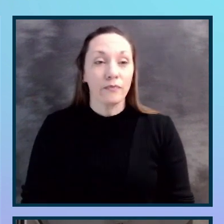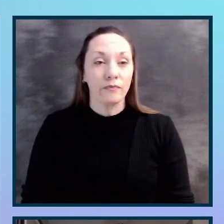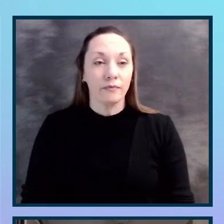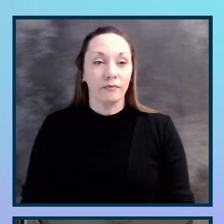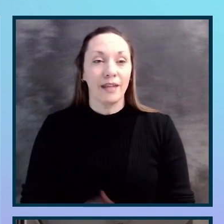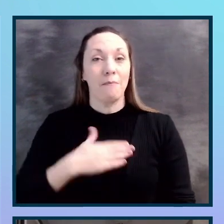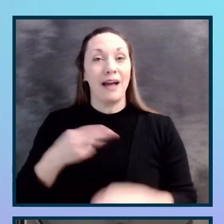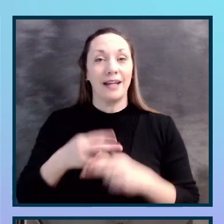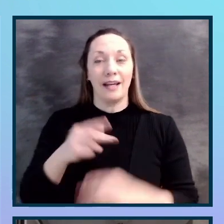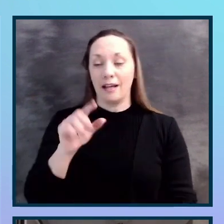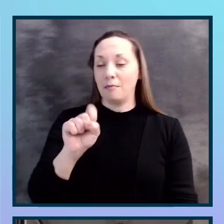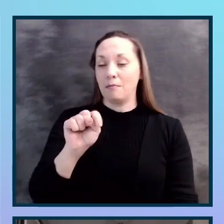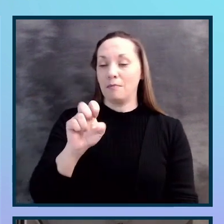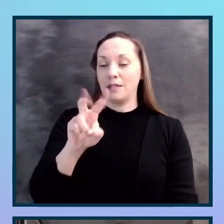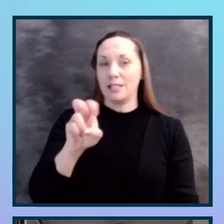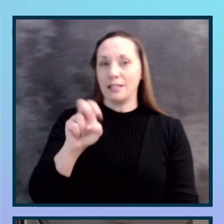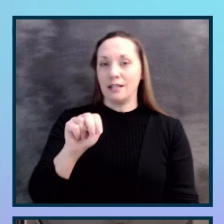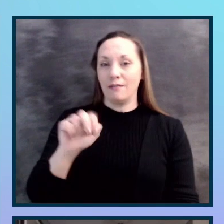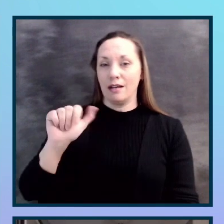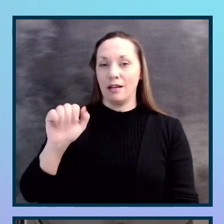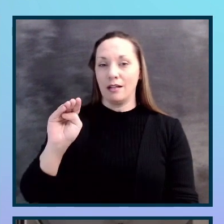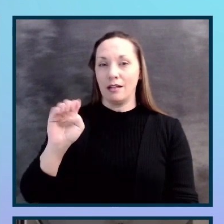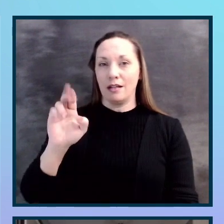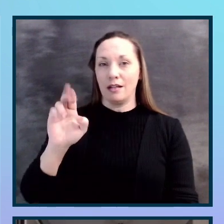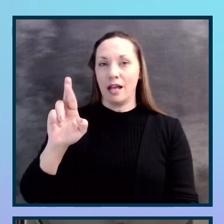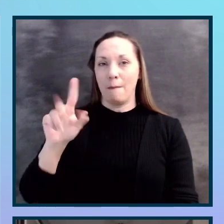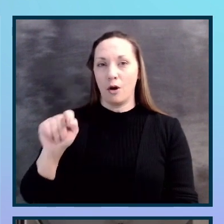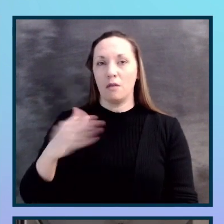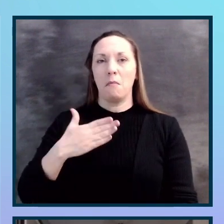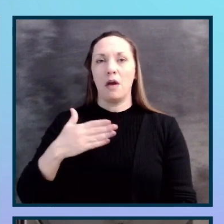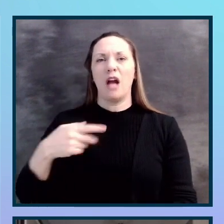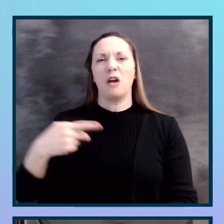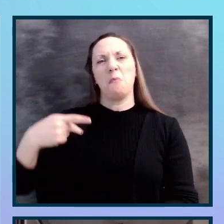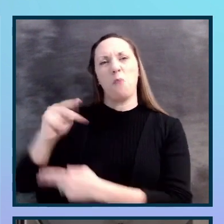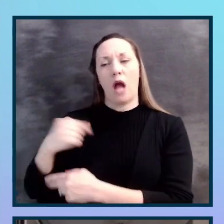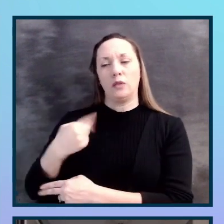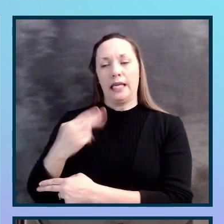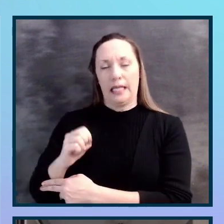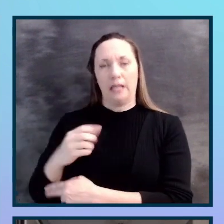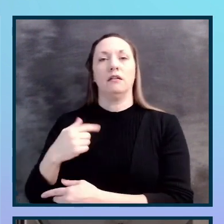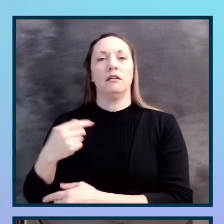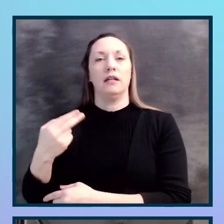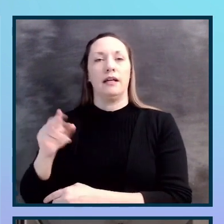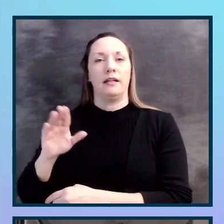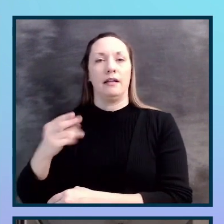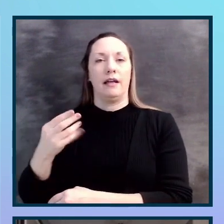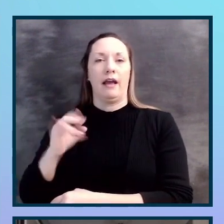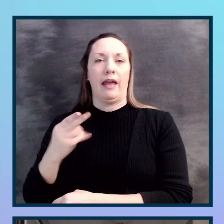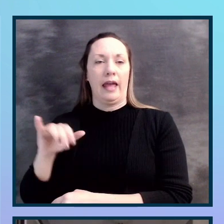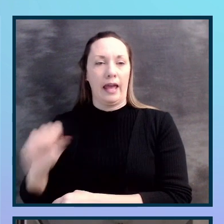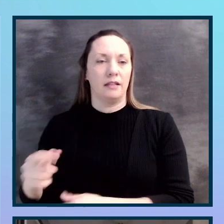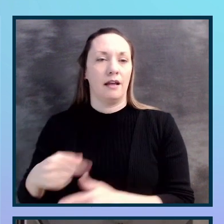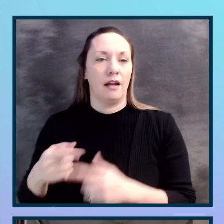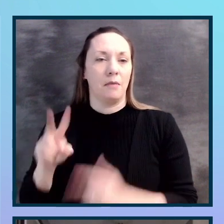So my name is Stephen Lambert. I go by he, him pronouns. I am the tech lead and people manager of the Axe